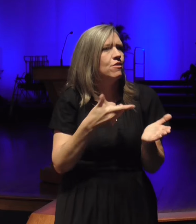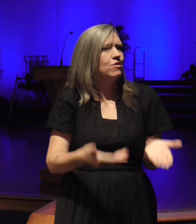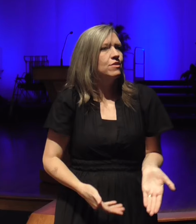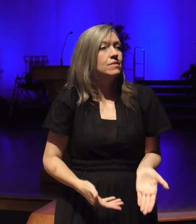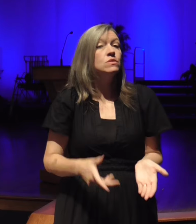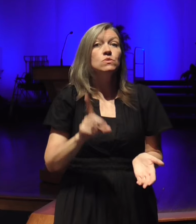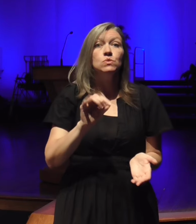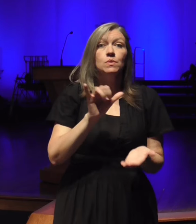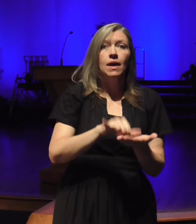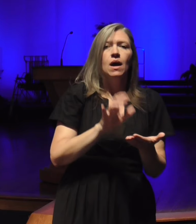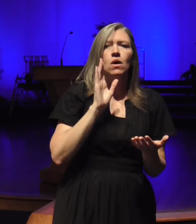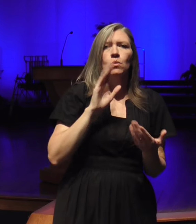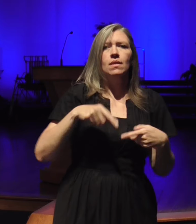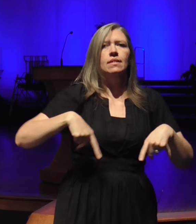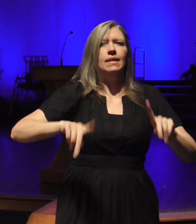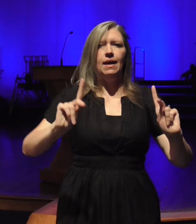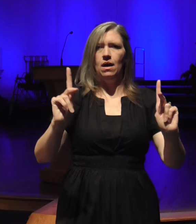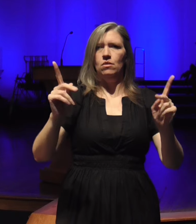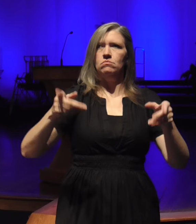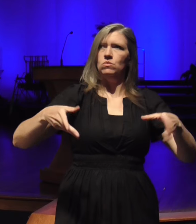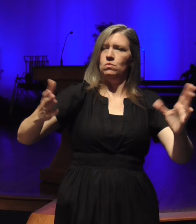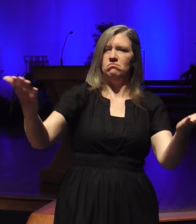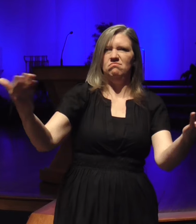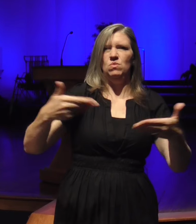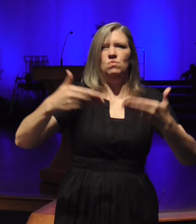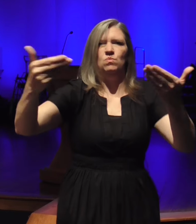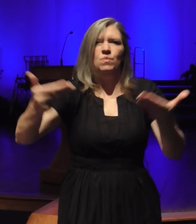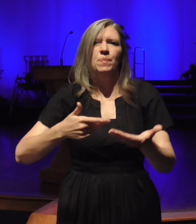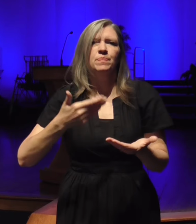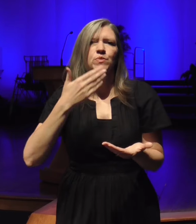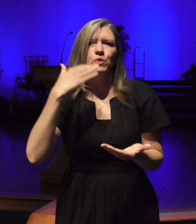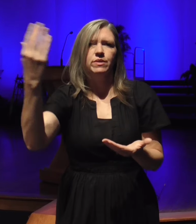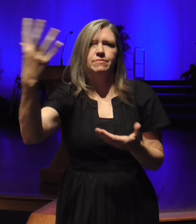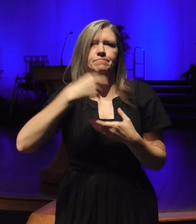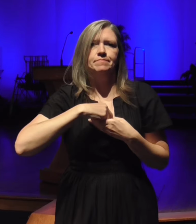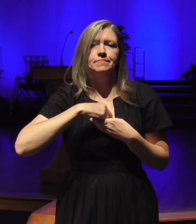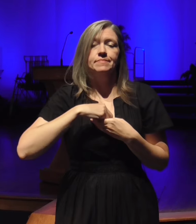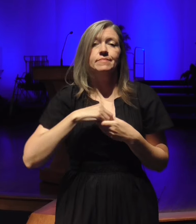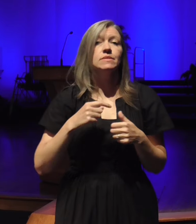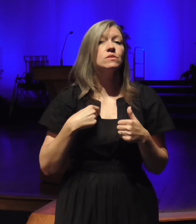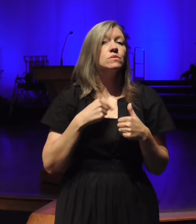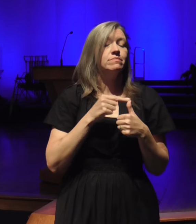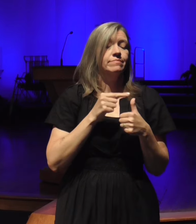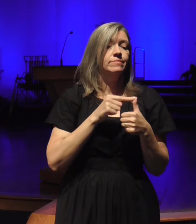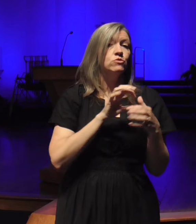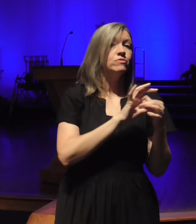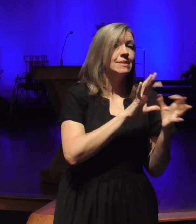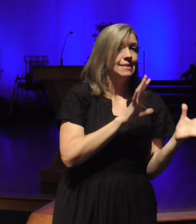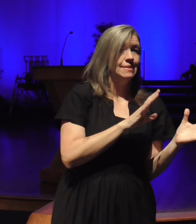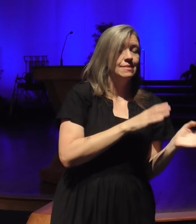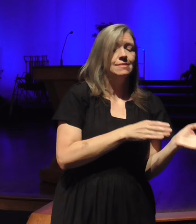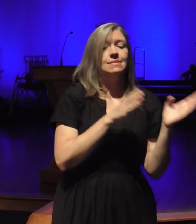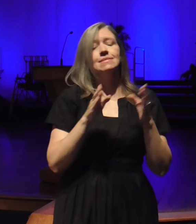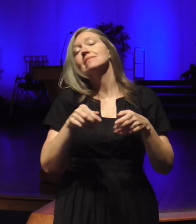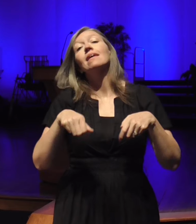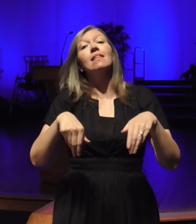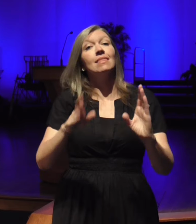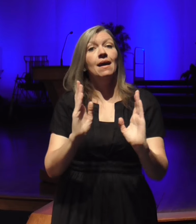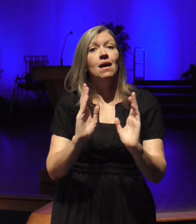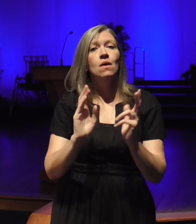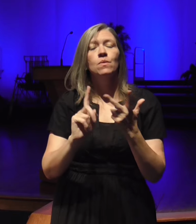All we have to do is familiarize ourselves with the truth of who we are. And when we do that, we allow this good